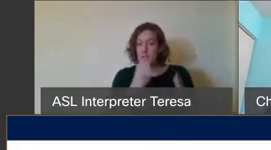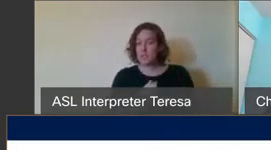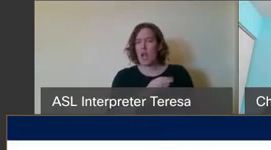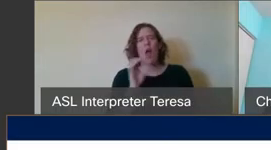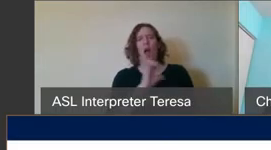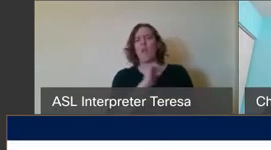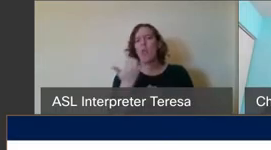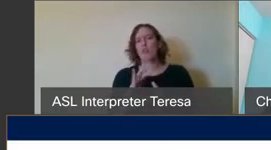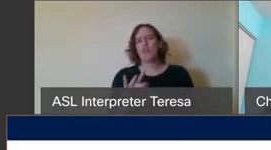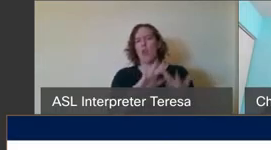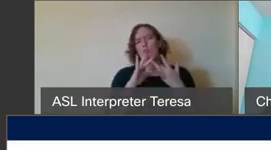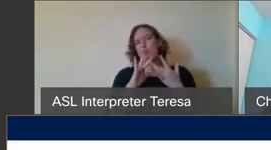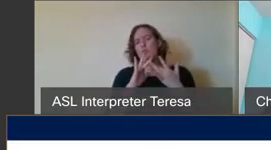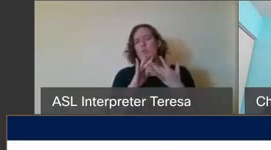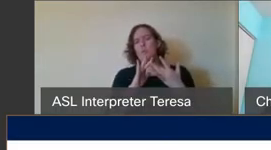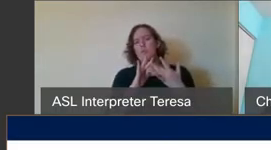network